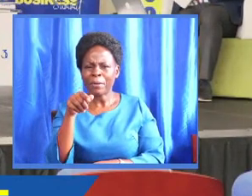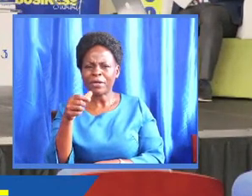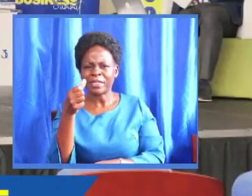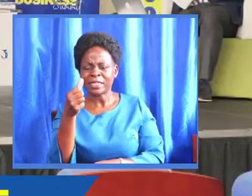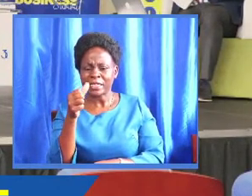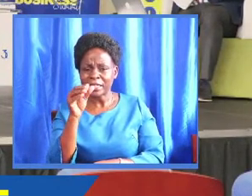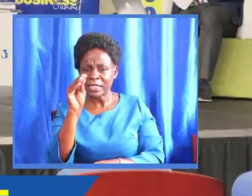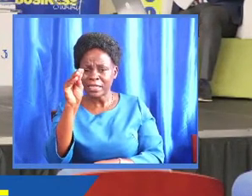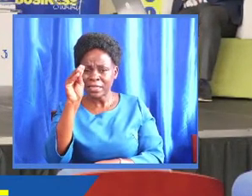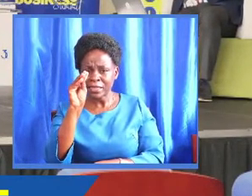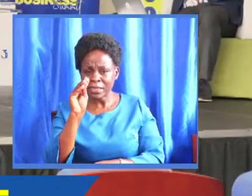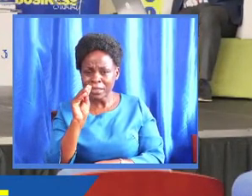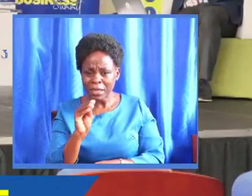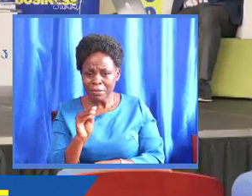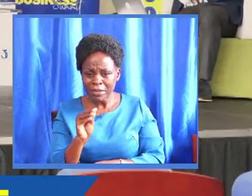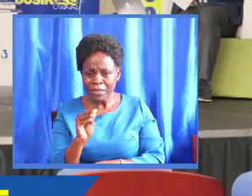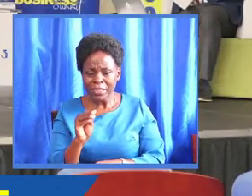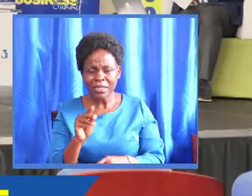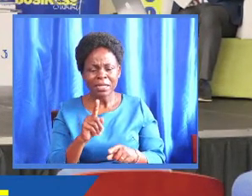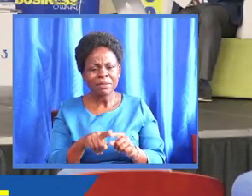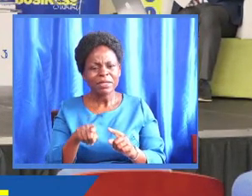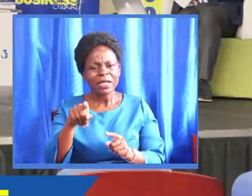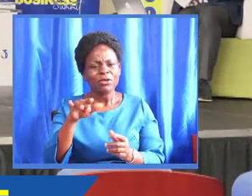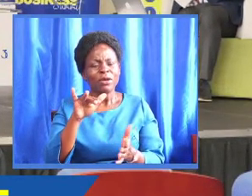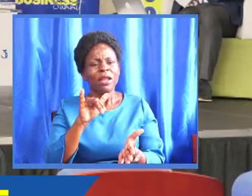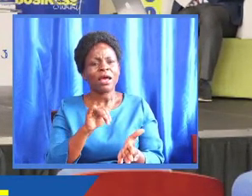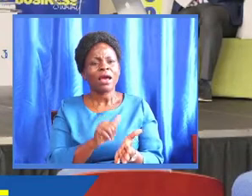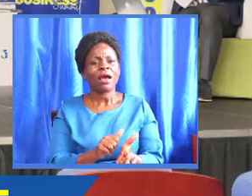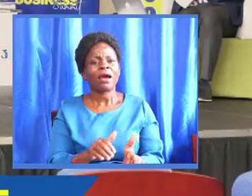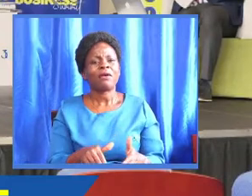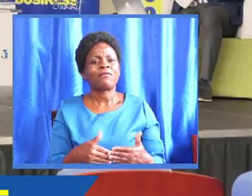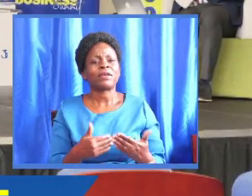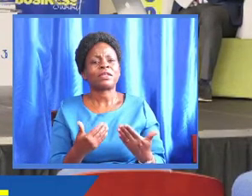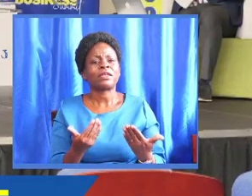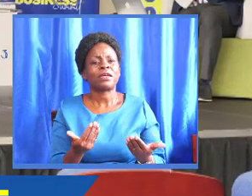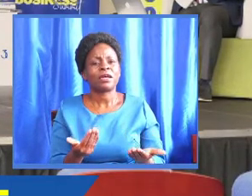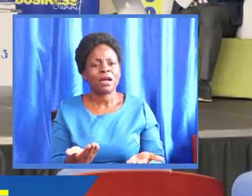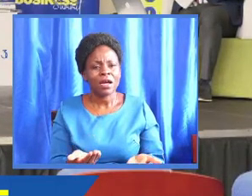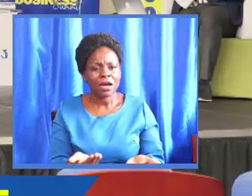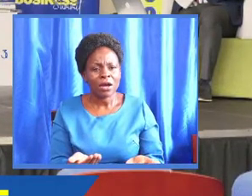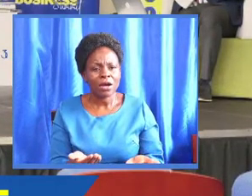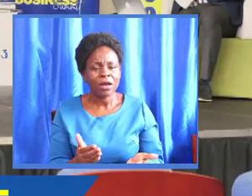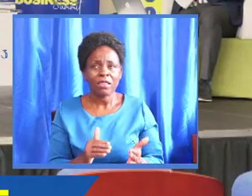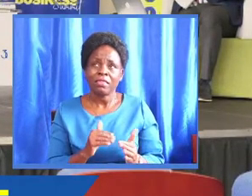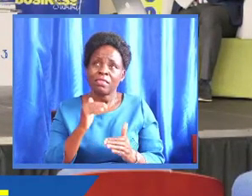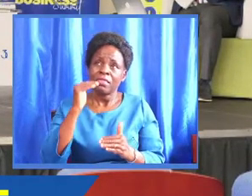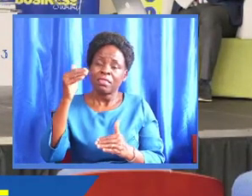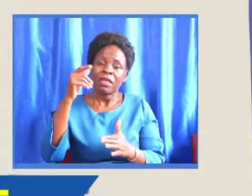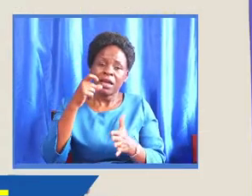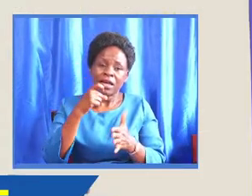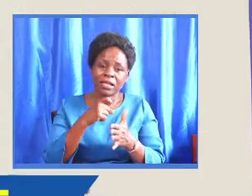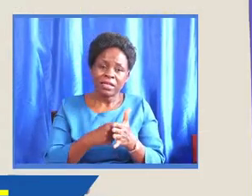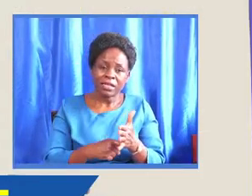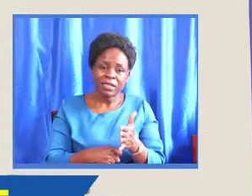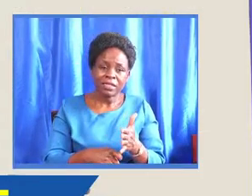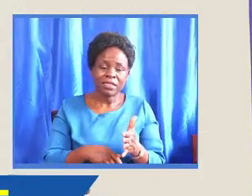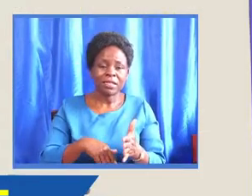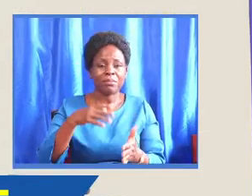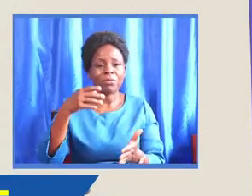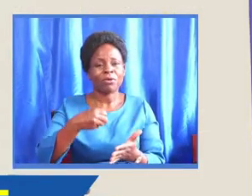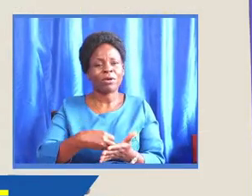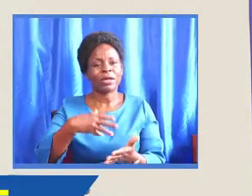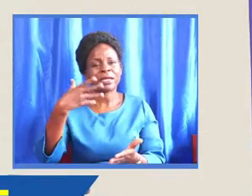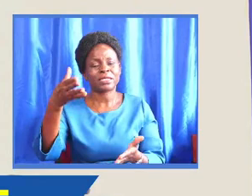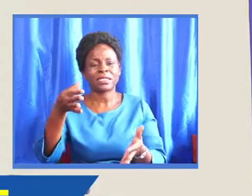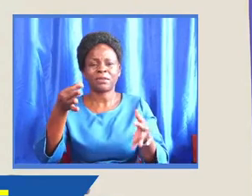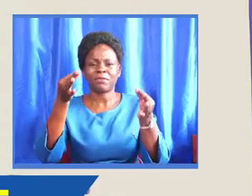of 2021. But how is it affecting you generally? Of course, the higher the taxes, the more expensive the properties,